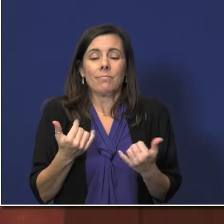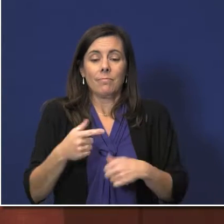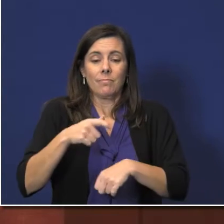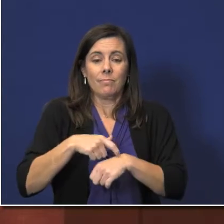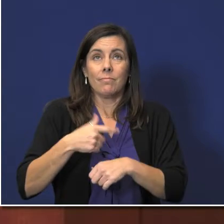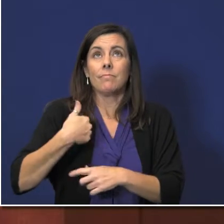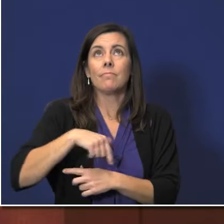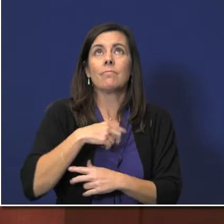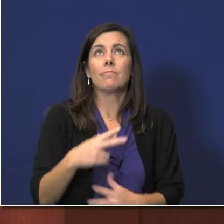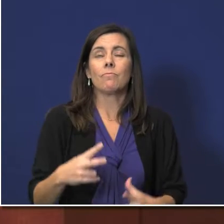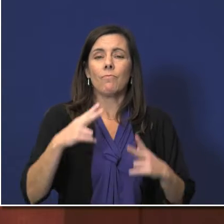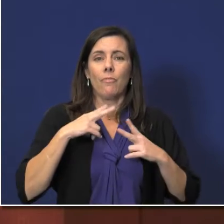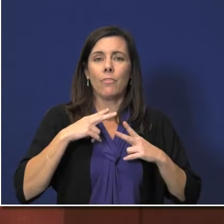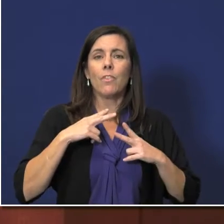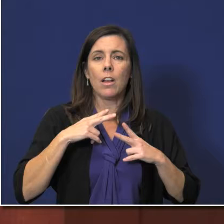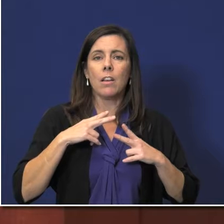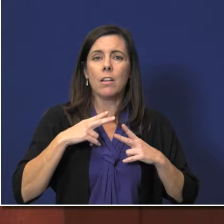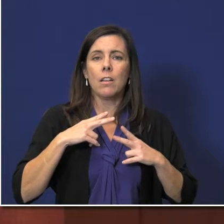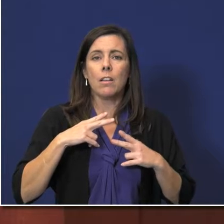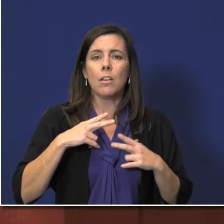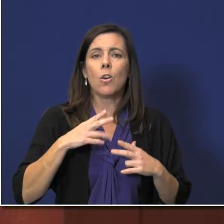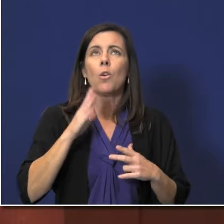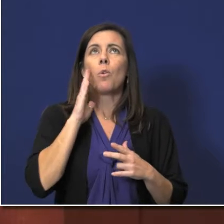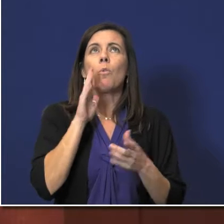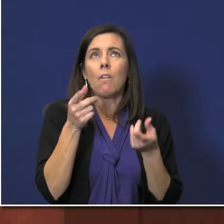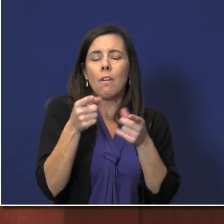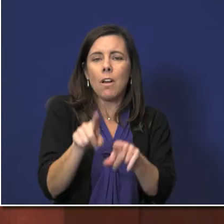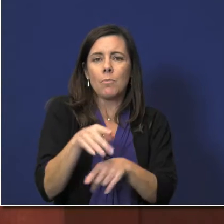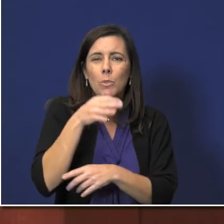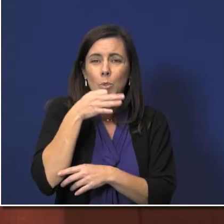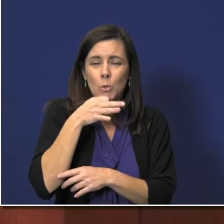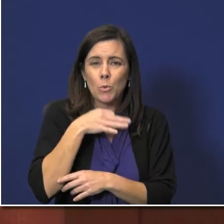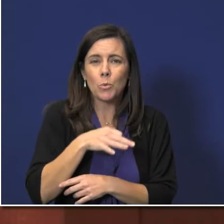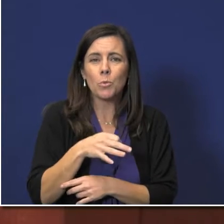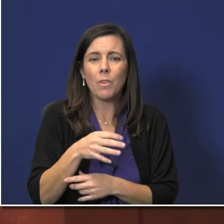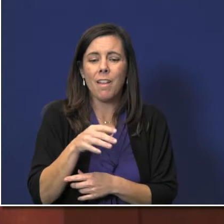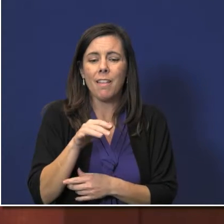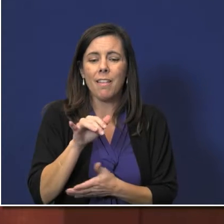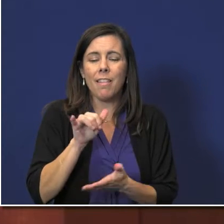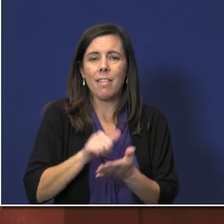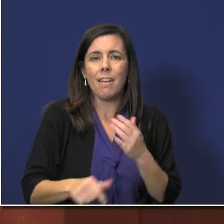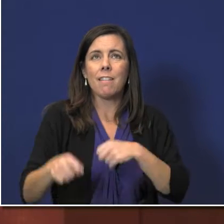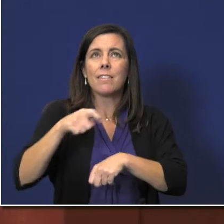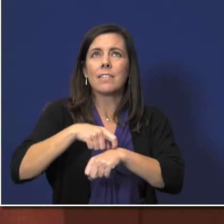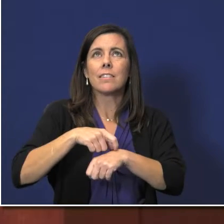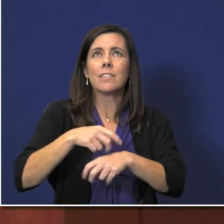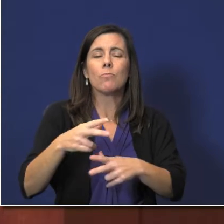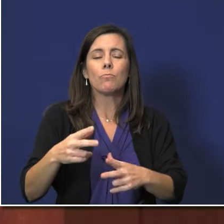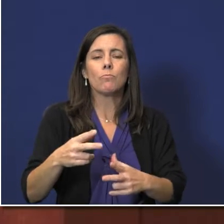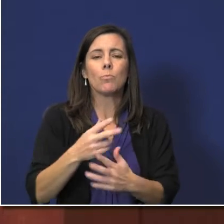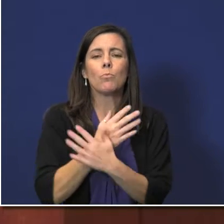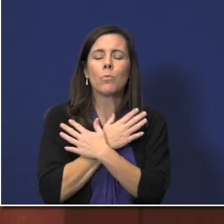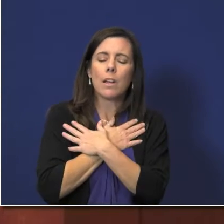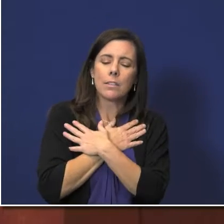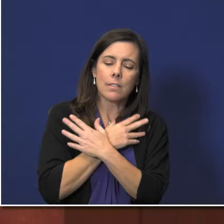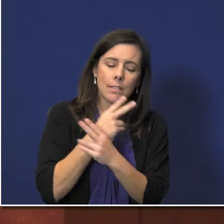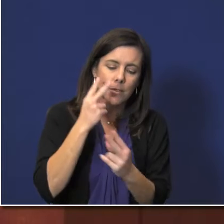will soon occur be a time of rest,